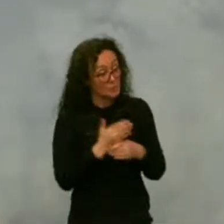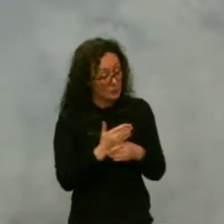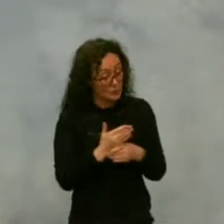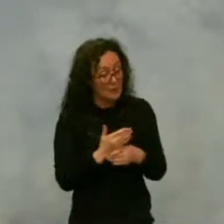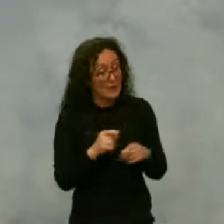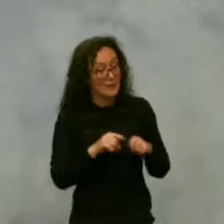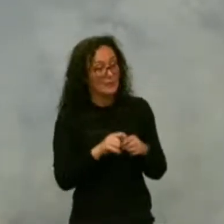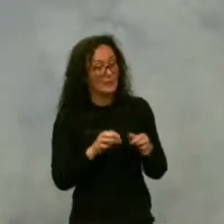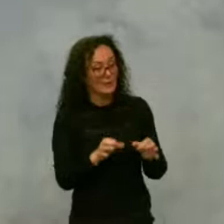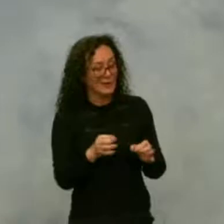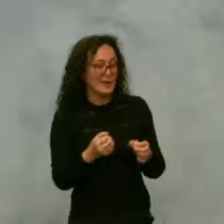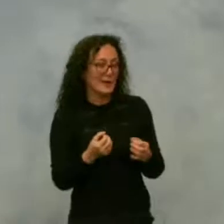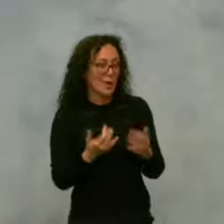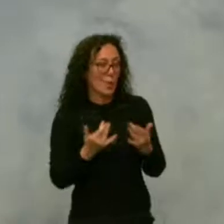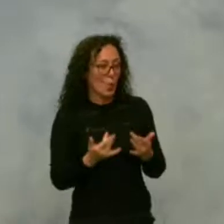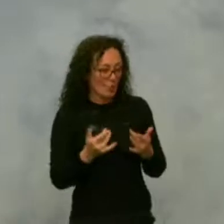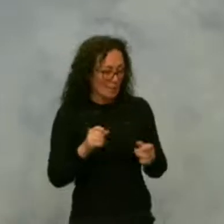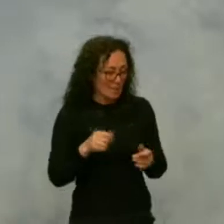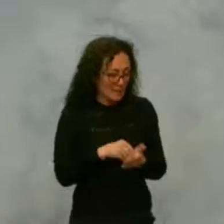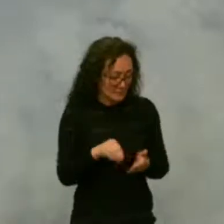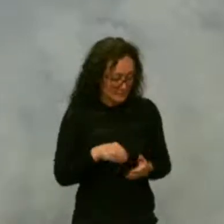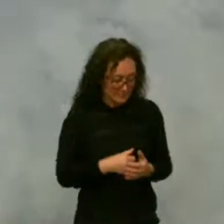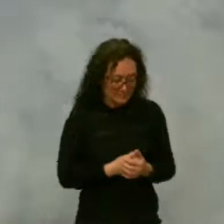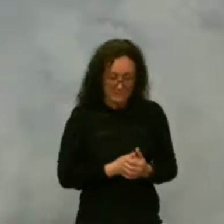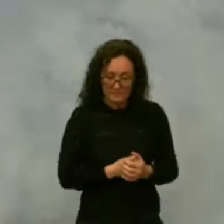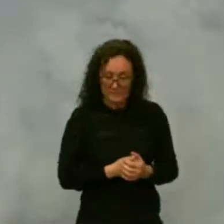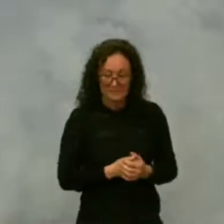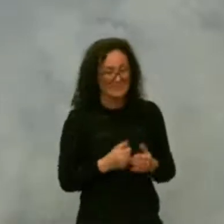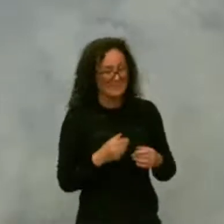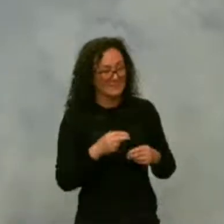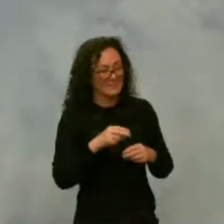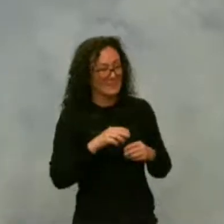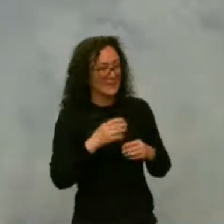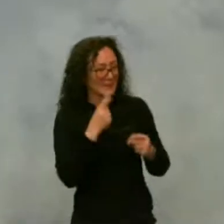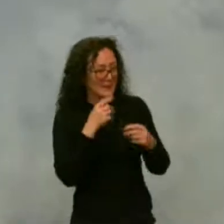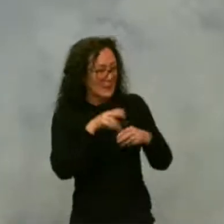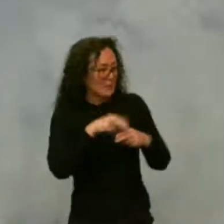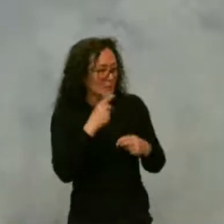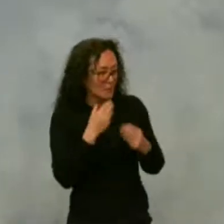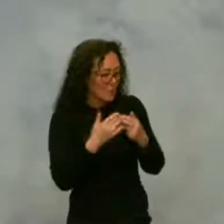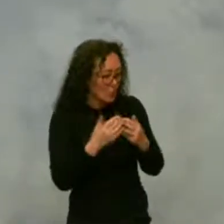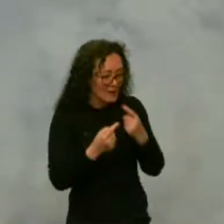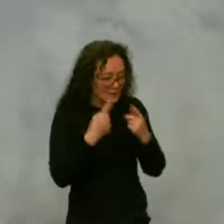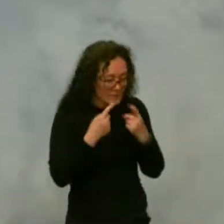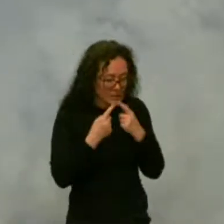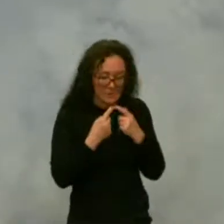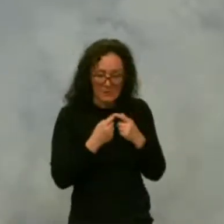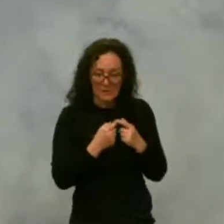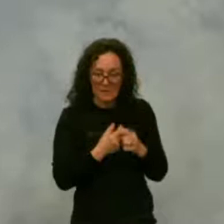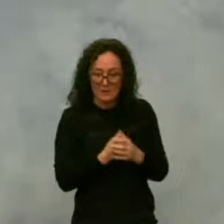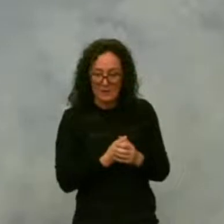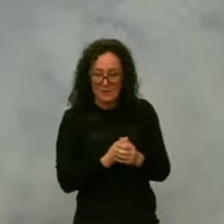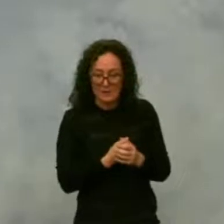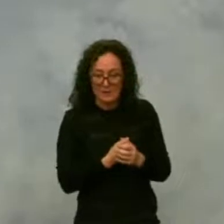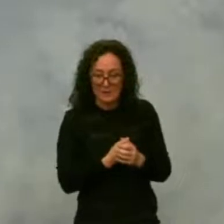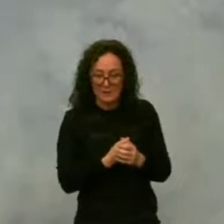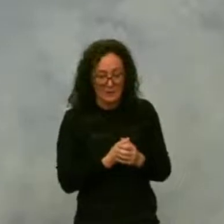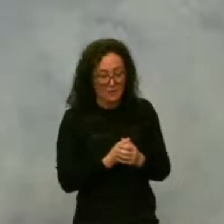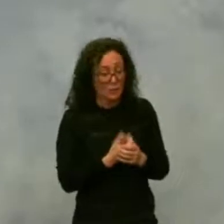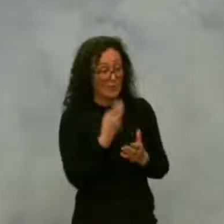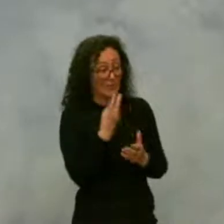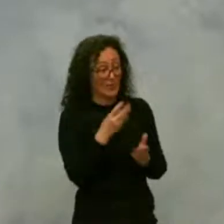arrears, again with Appendix 1 providing more detailed information. And again, just going into each of the three income